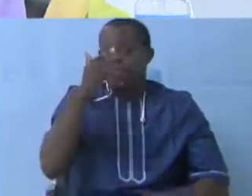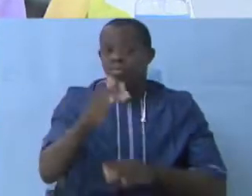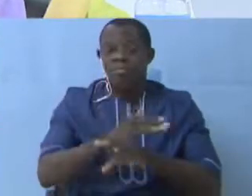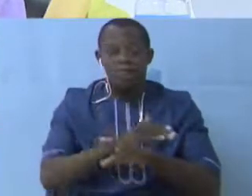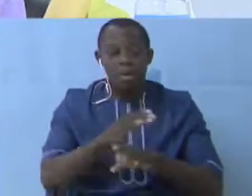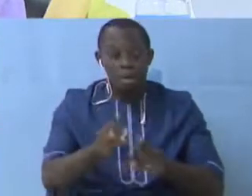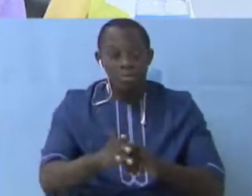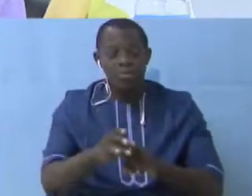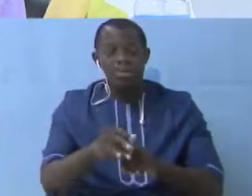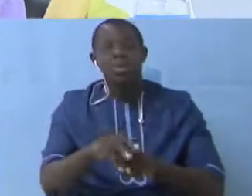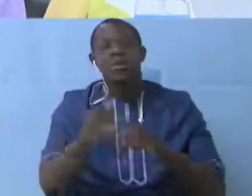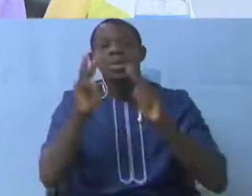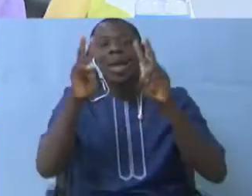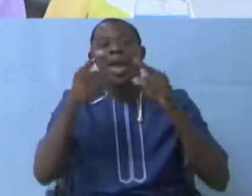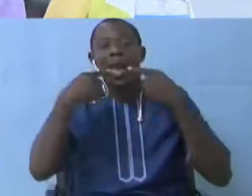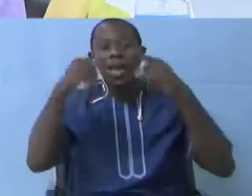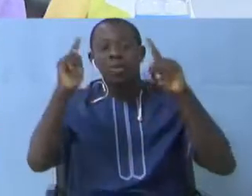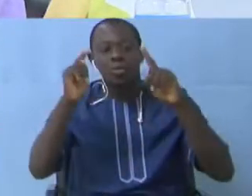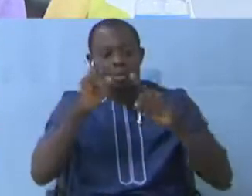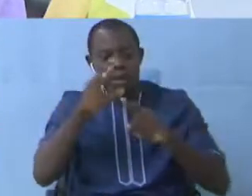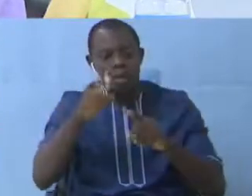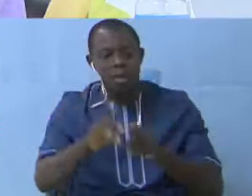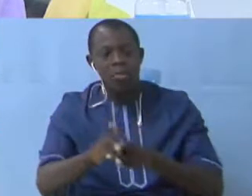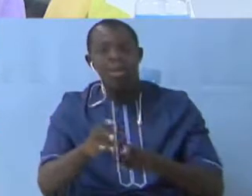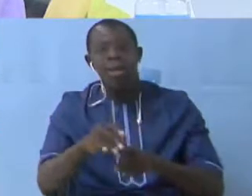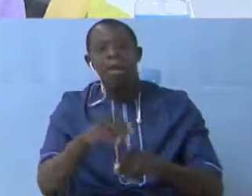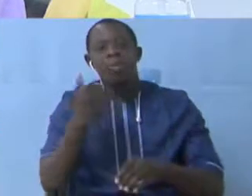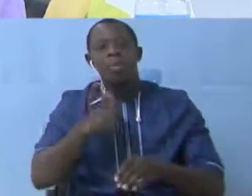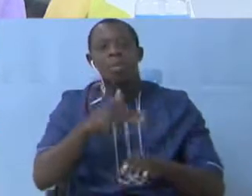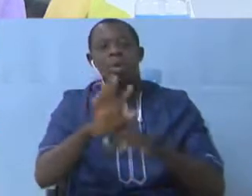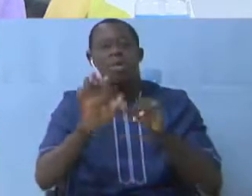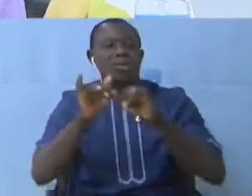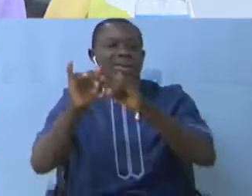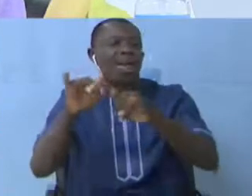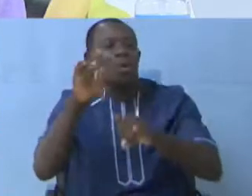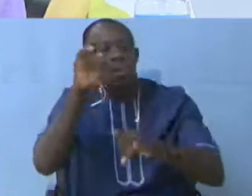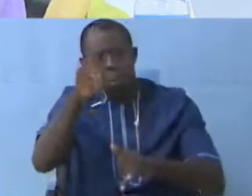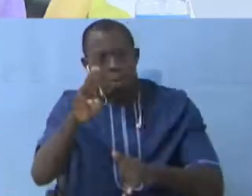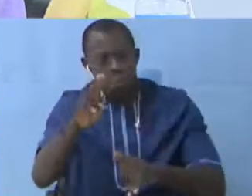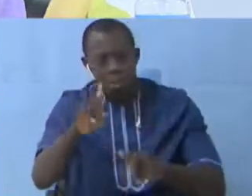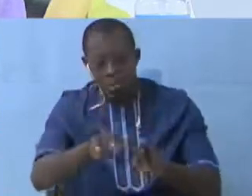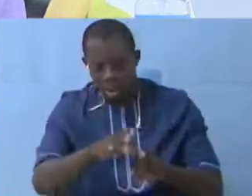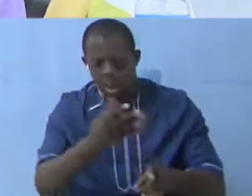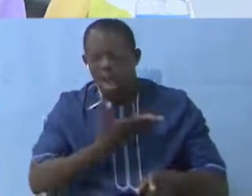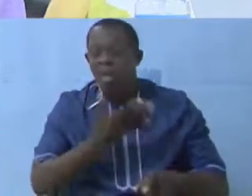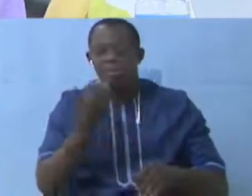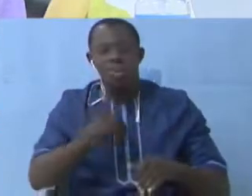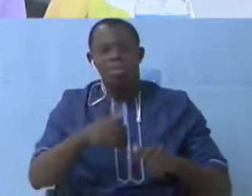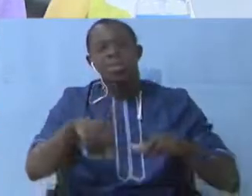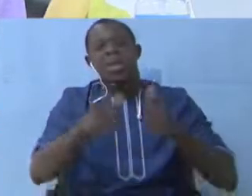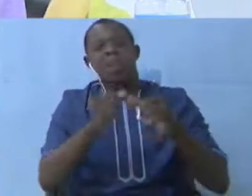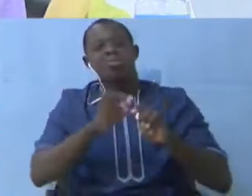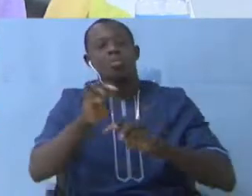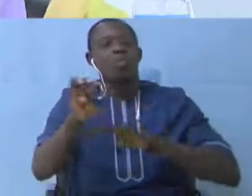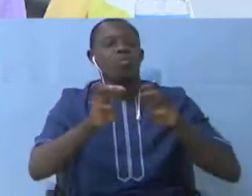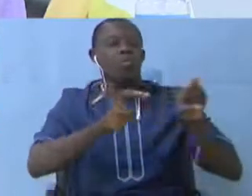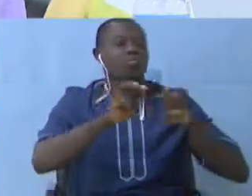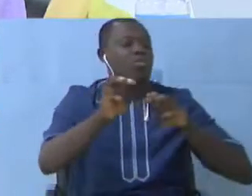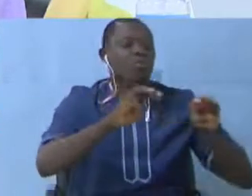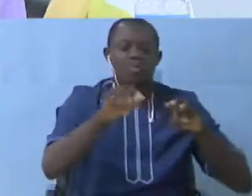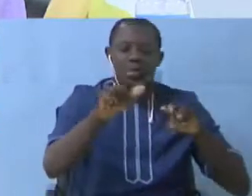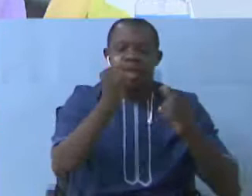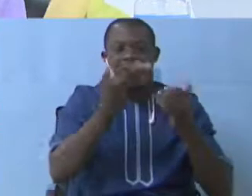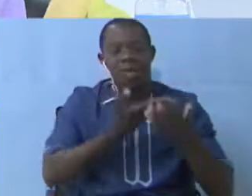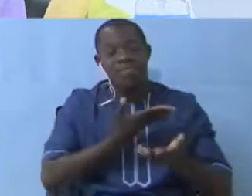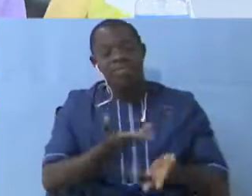sax jamono bi nga xam ni ci la yebaane woon nag lu jëm ci wàllu luwaay njàppantal boobu ci wàllu kaaraange nit ñi commencé woon